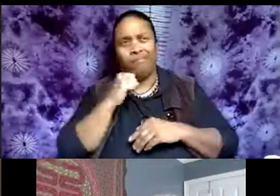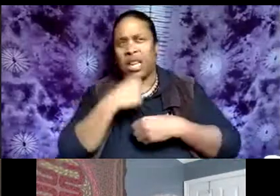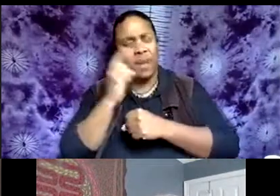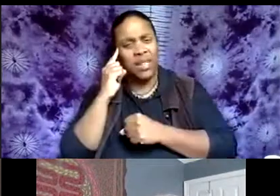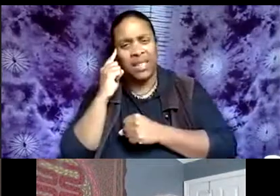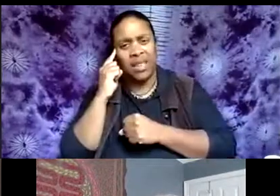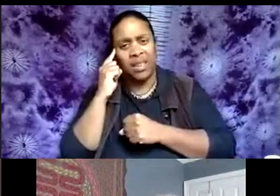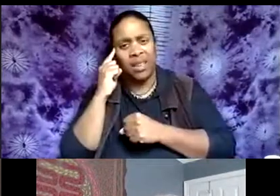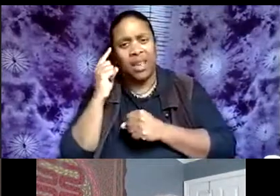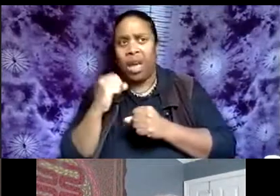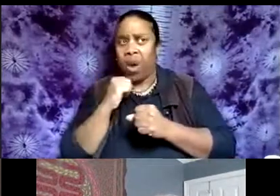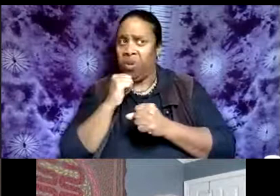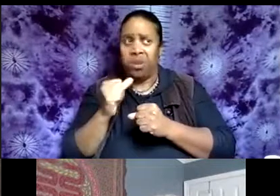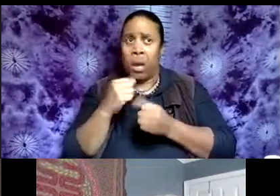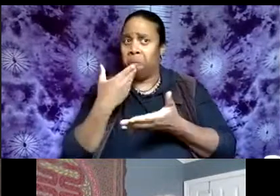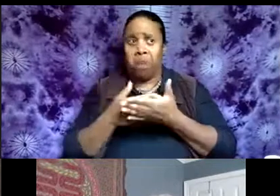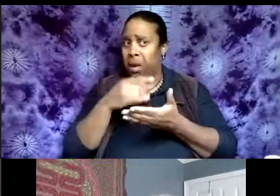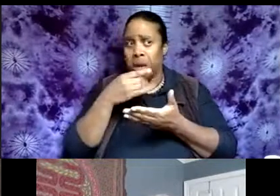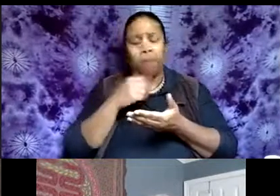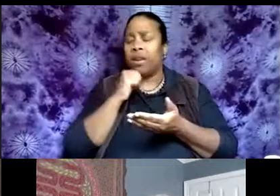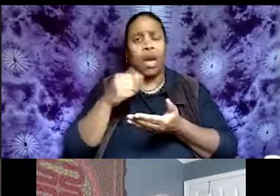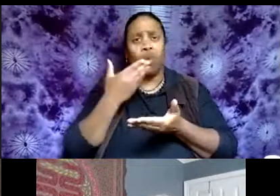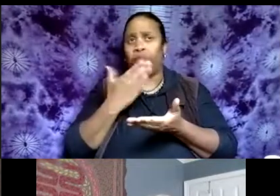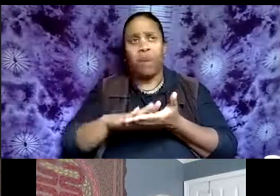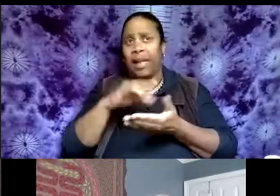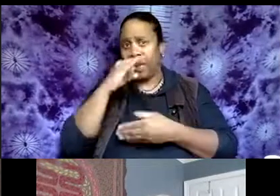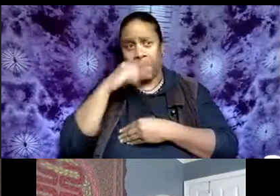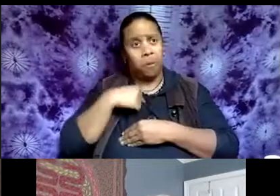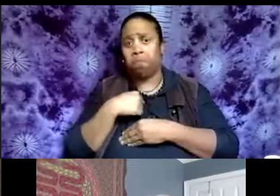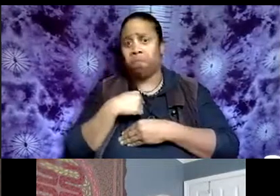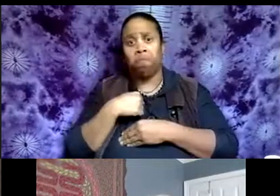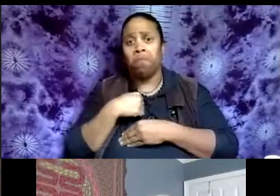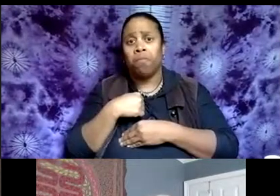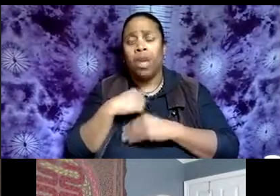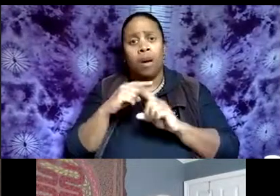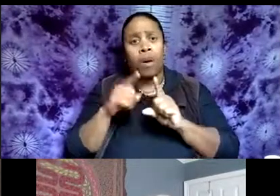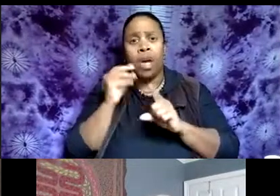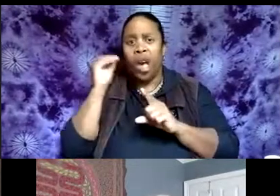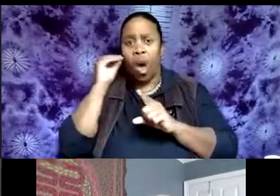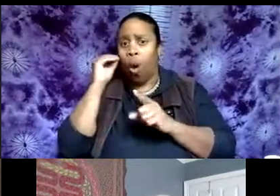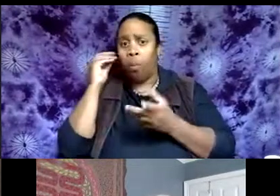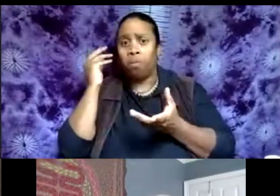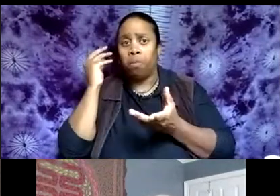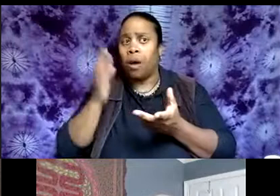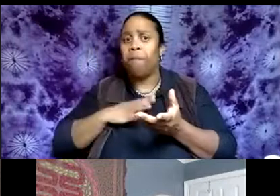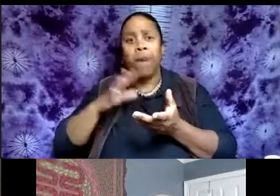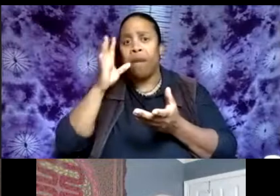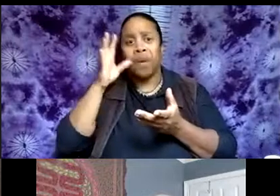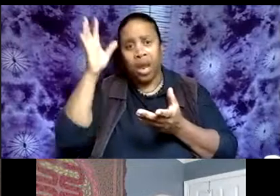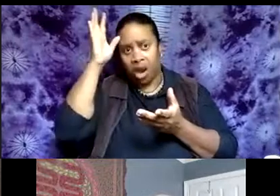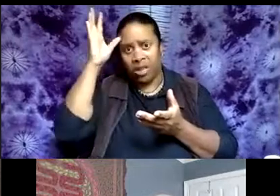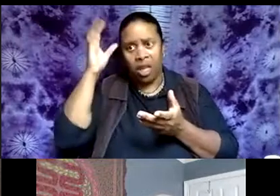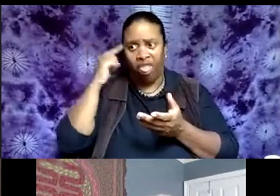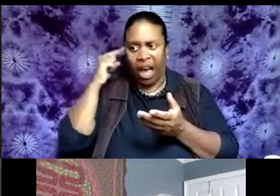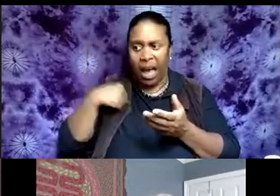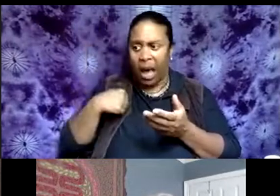wasn't seen as being a bad kid at all in any way or form. But at home, for some reason, my parents just seemed to think that I was